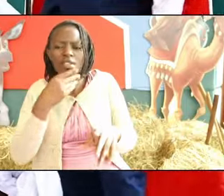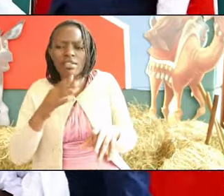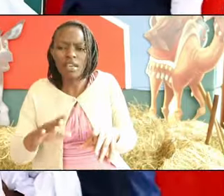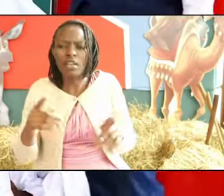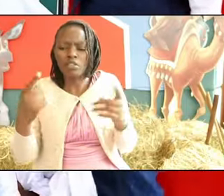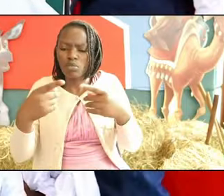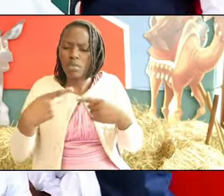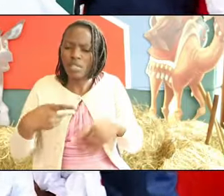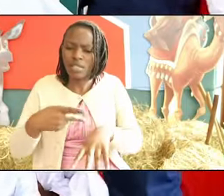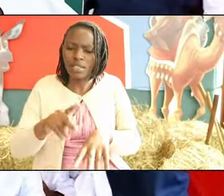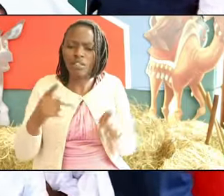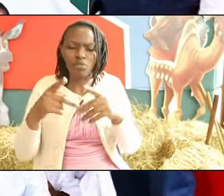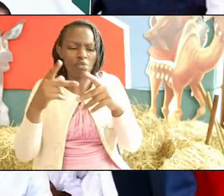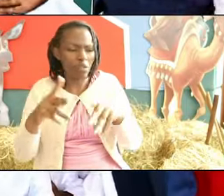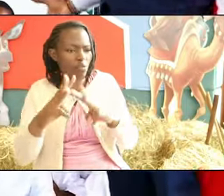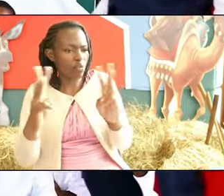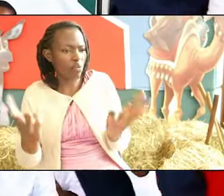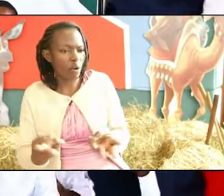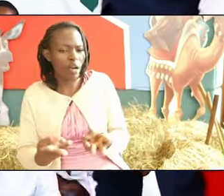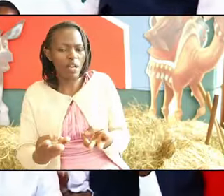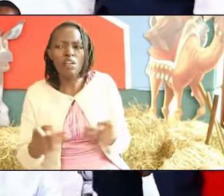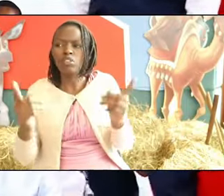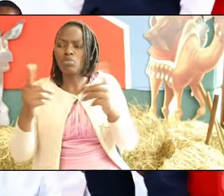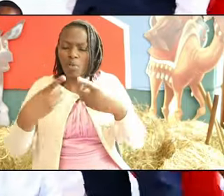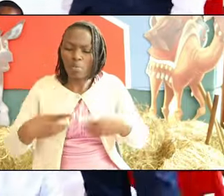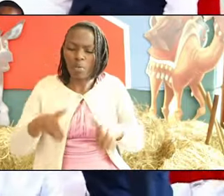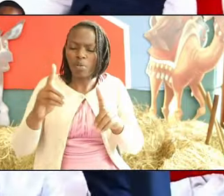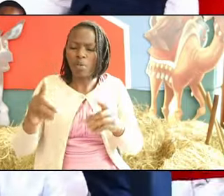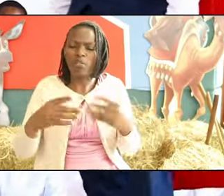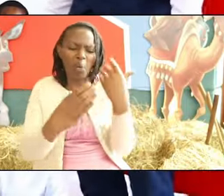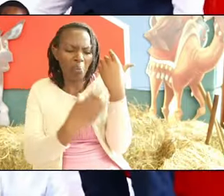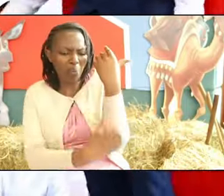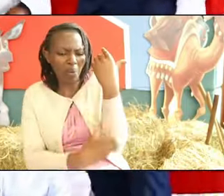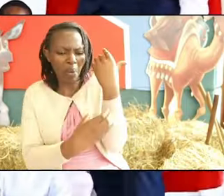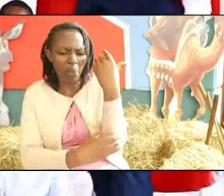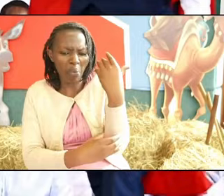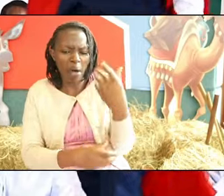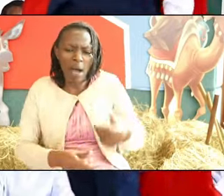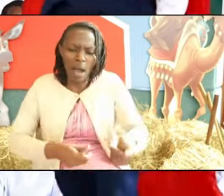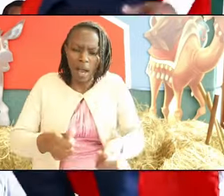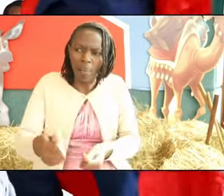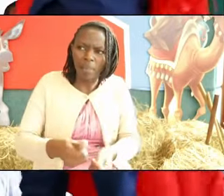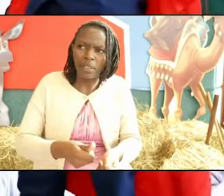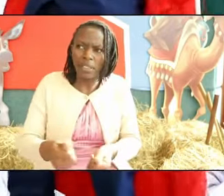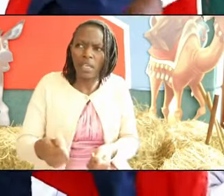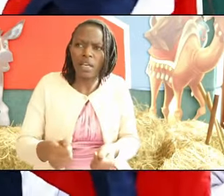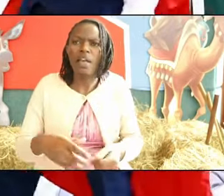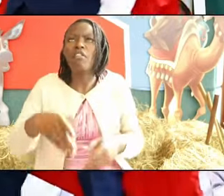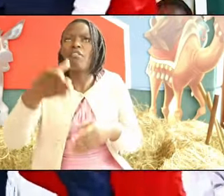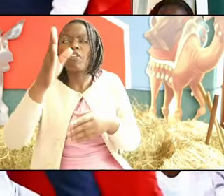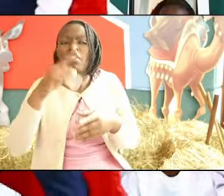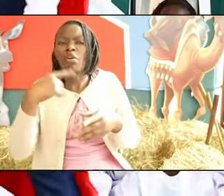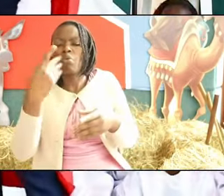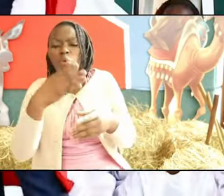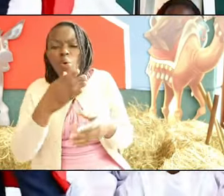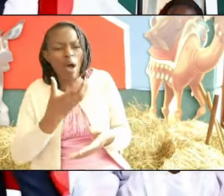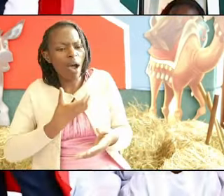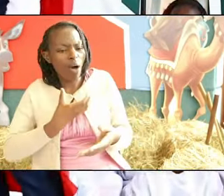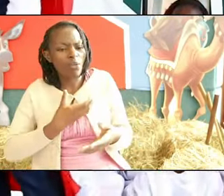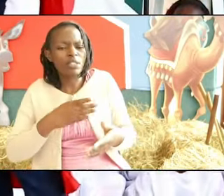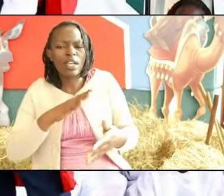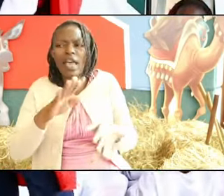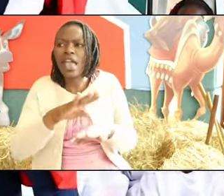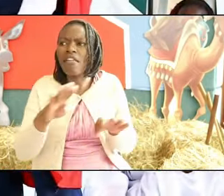Bethlehem, to a poor carpenter and his miserable wife, to the father who owns everything but allows you